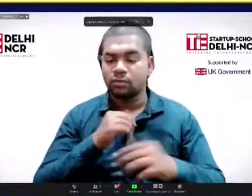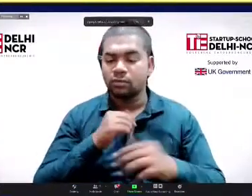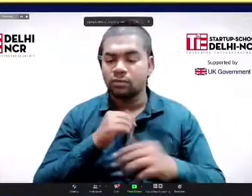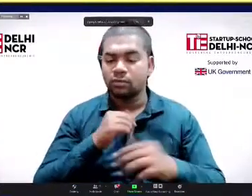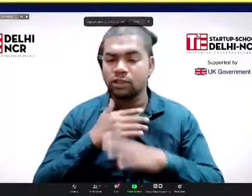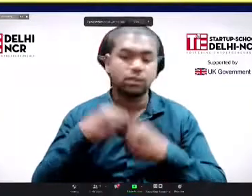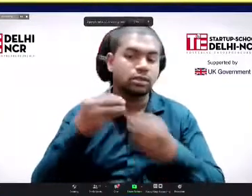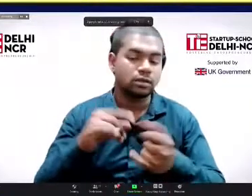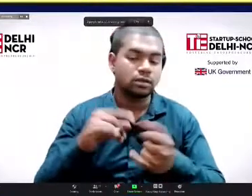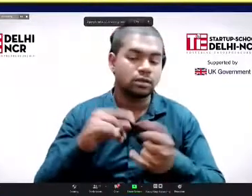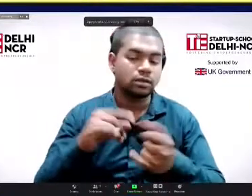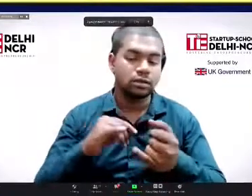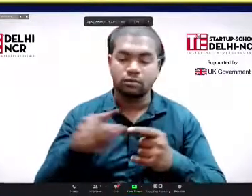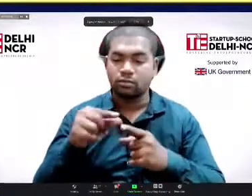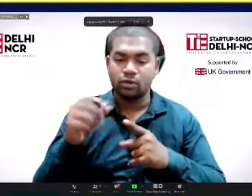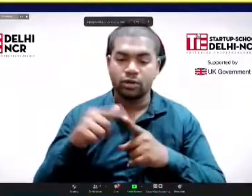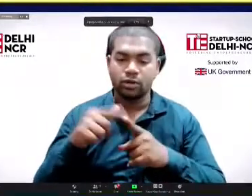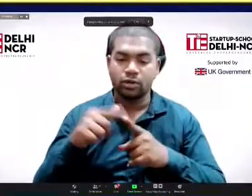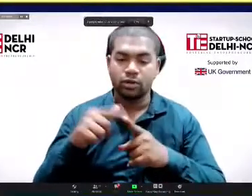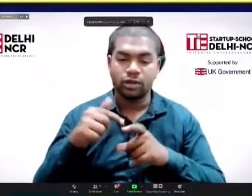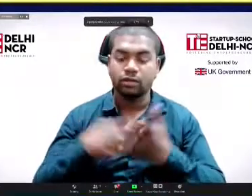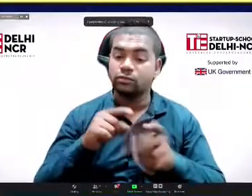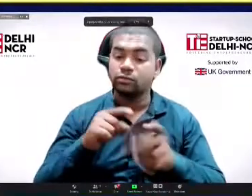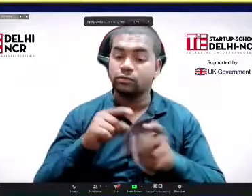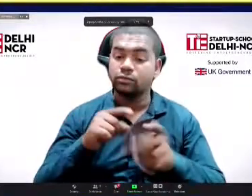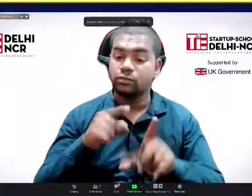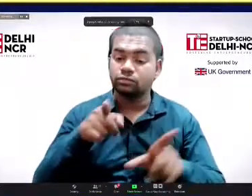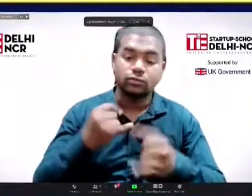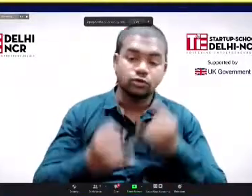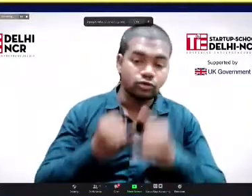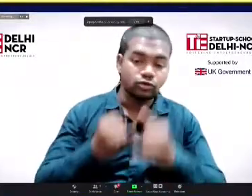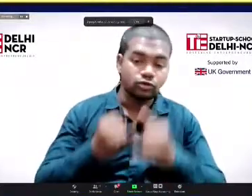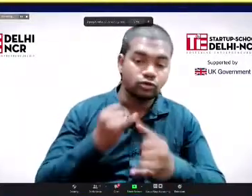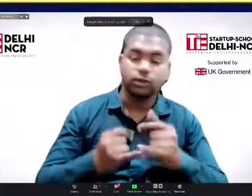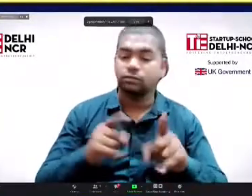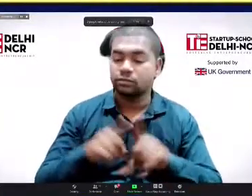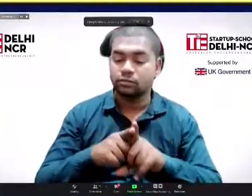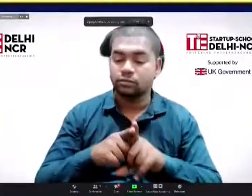The aesthetics are important. The story is important. The narrative is important.